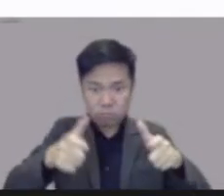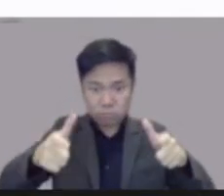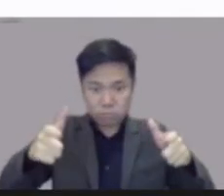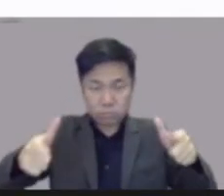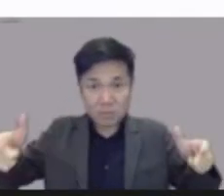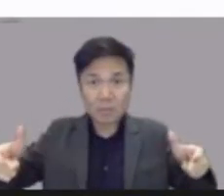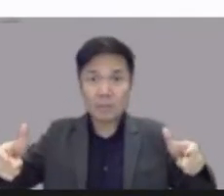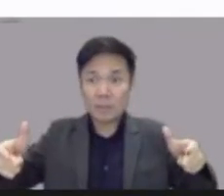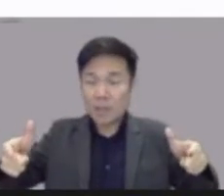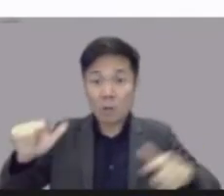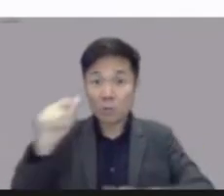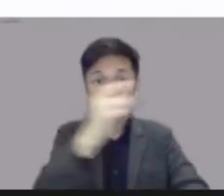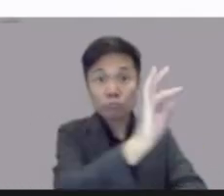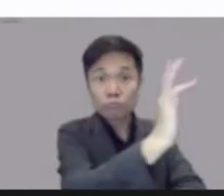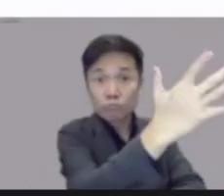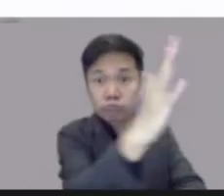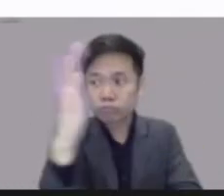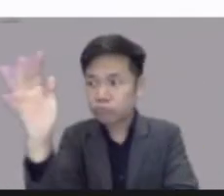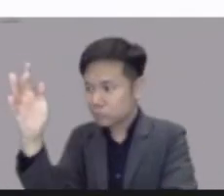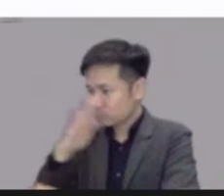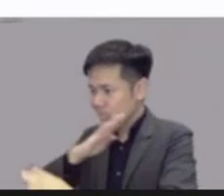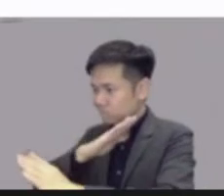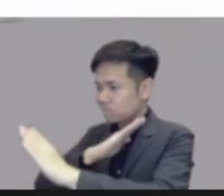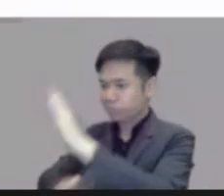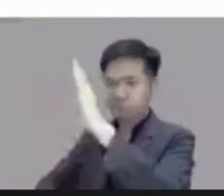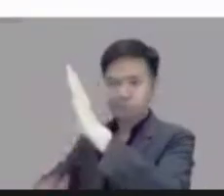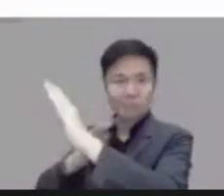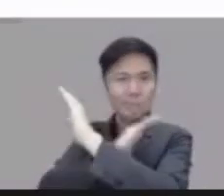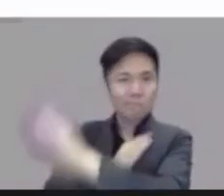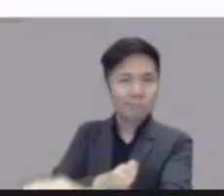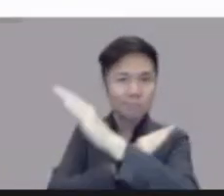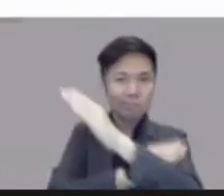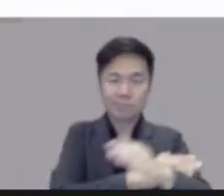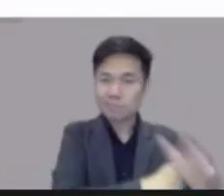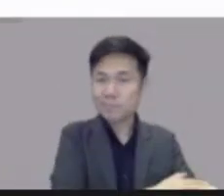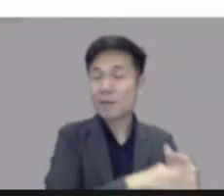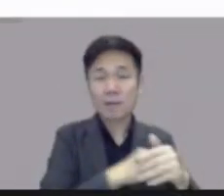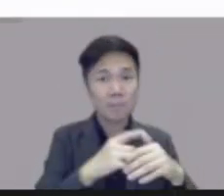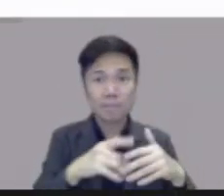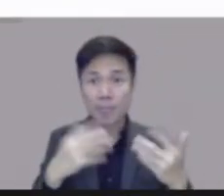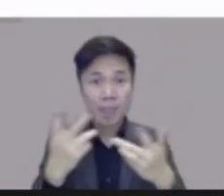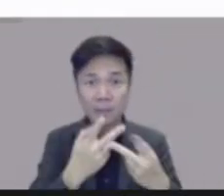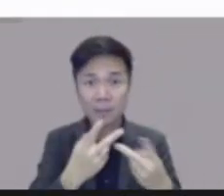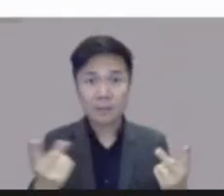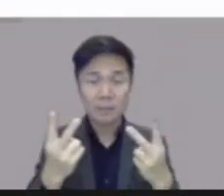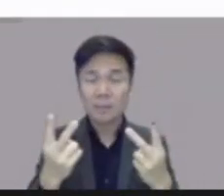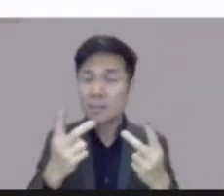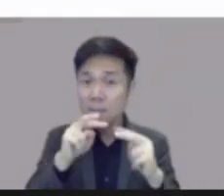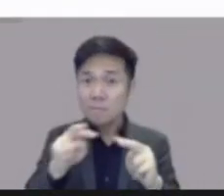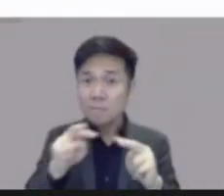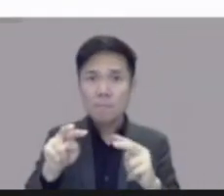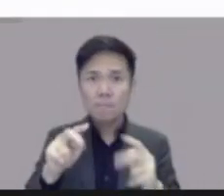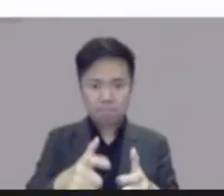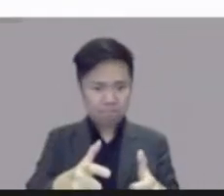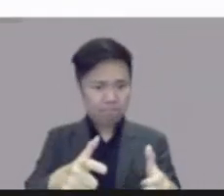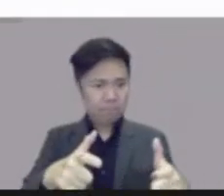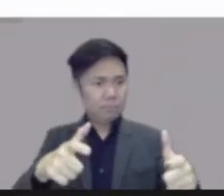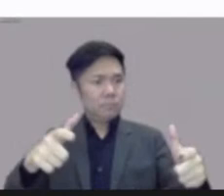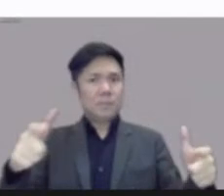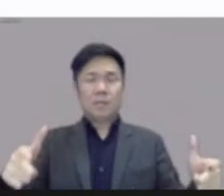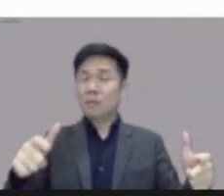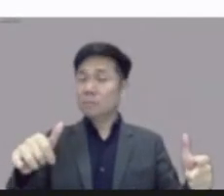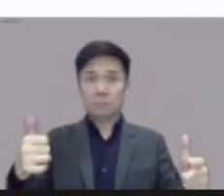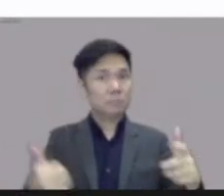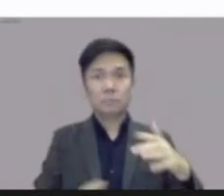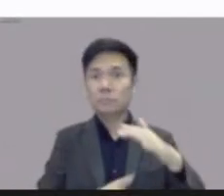biodiversity generation of large volumes of solid waste and this while the region is projected to continue its Urban growth over the